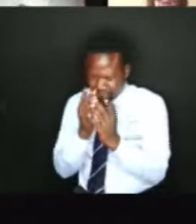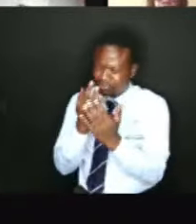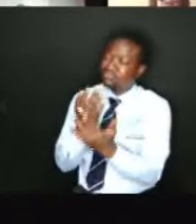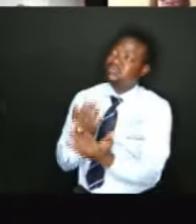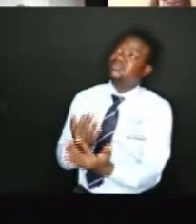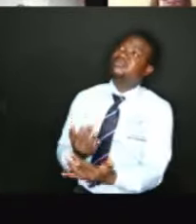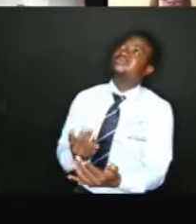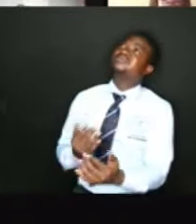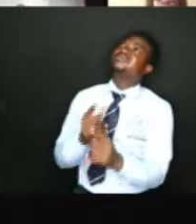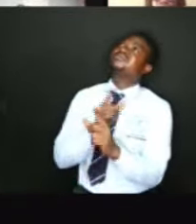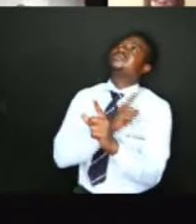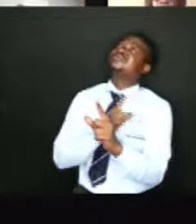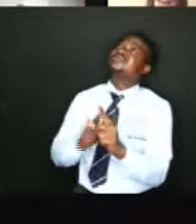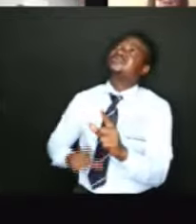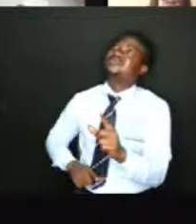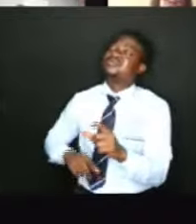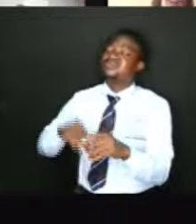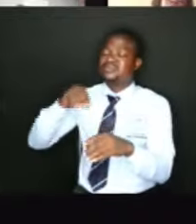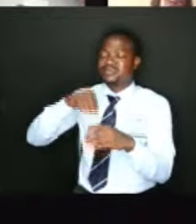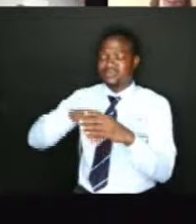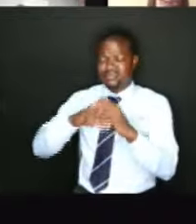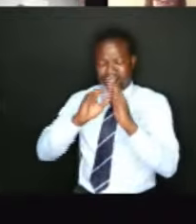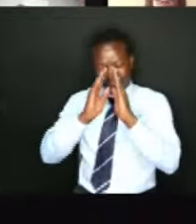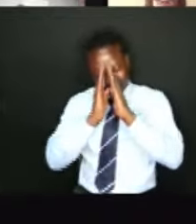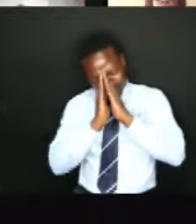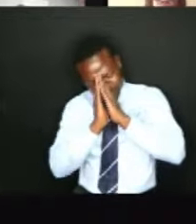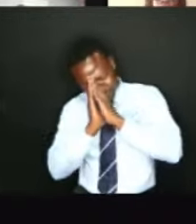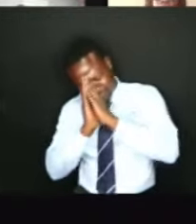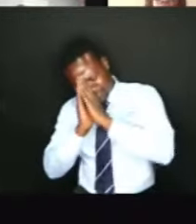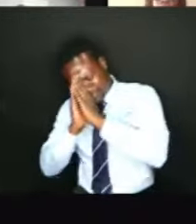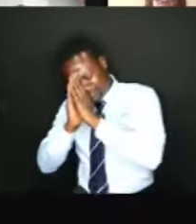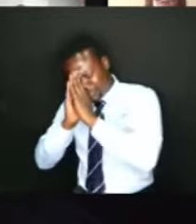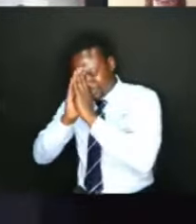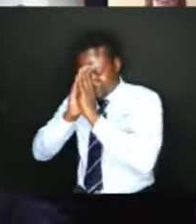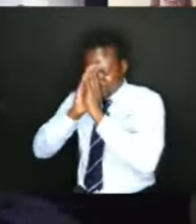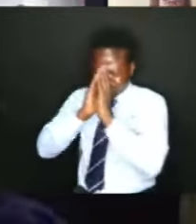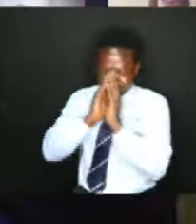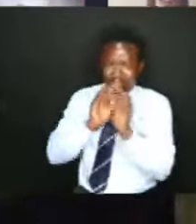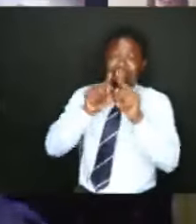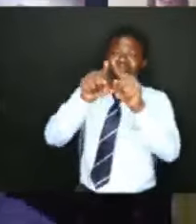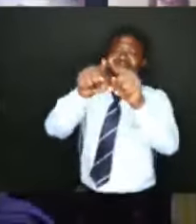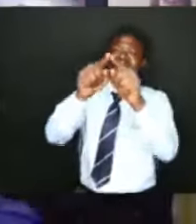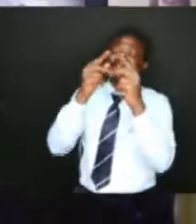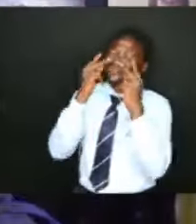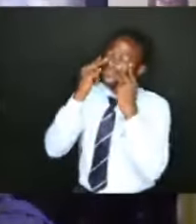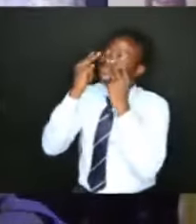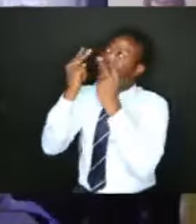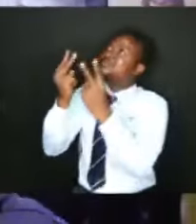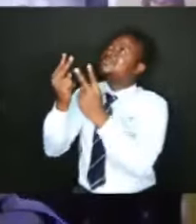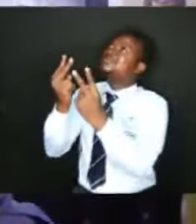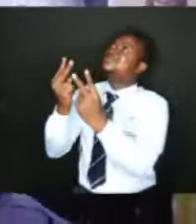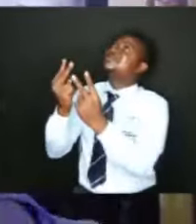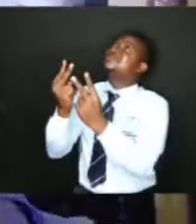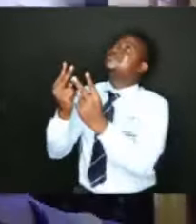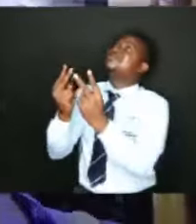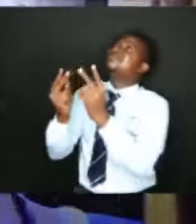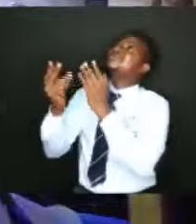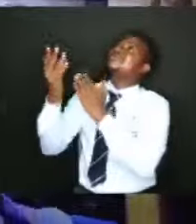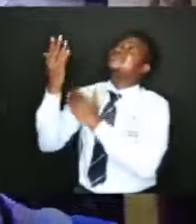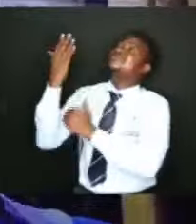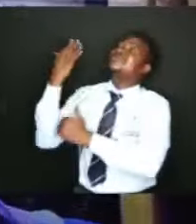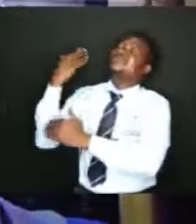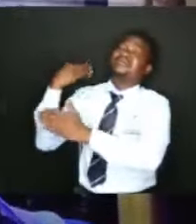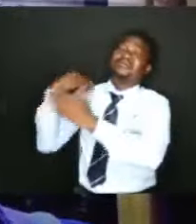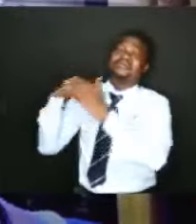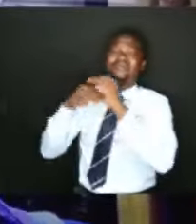se wuche na miendi wohari bomo ubevu